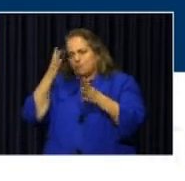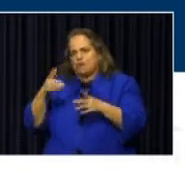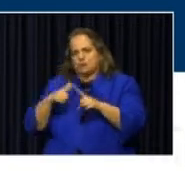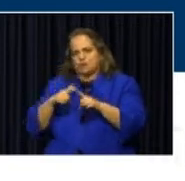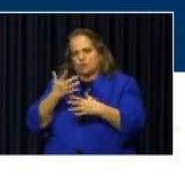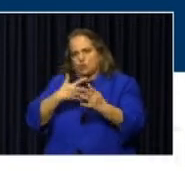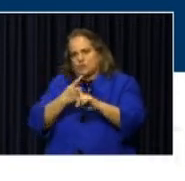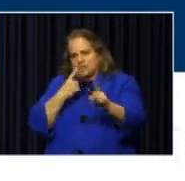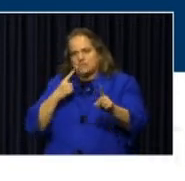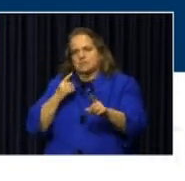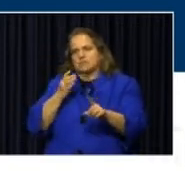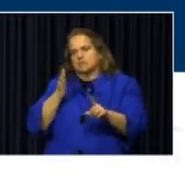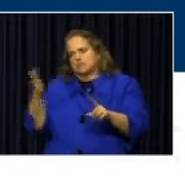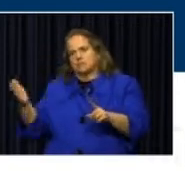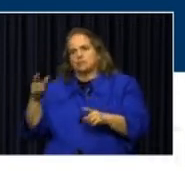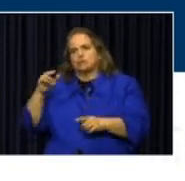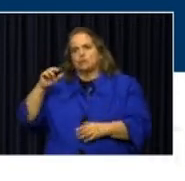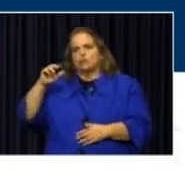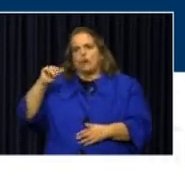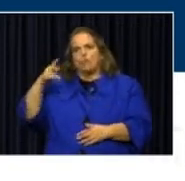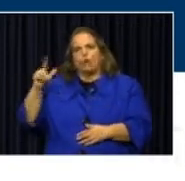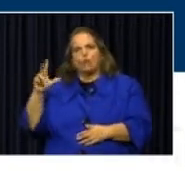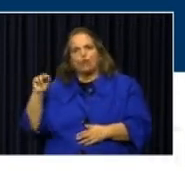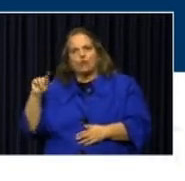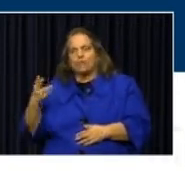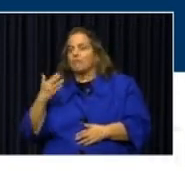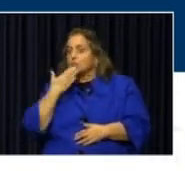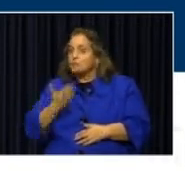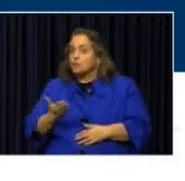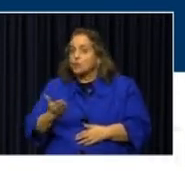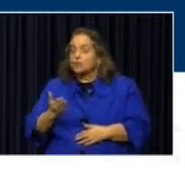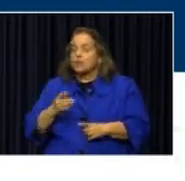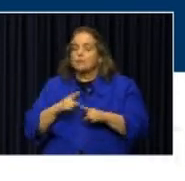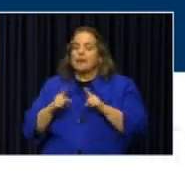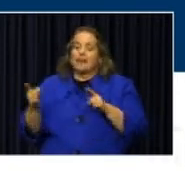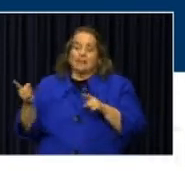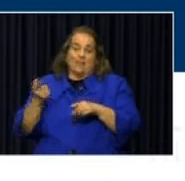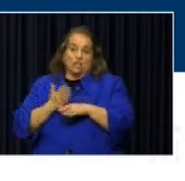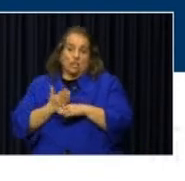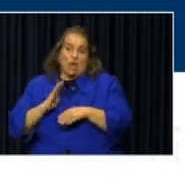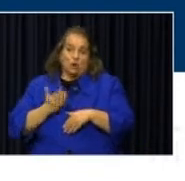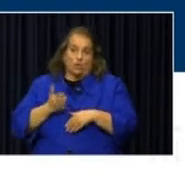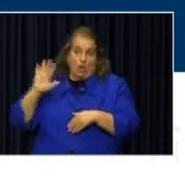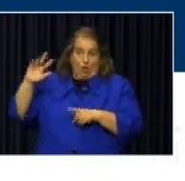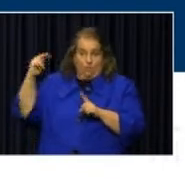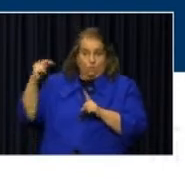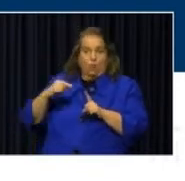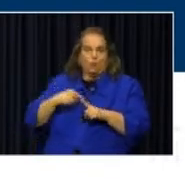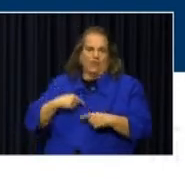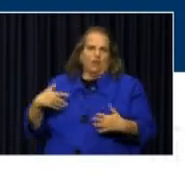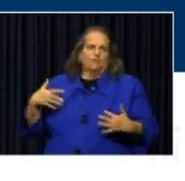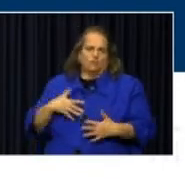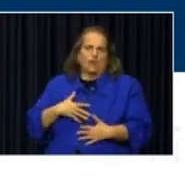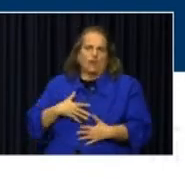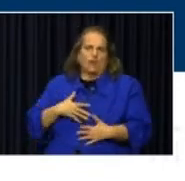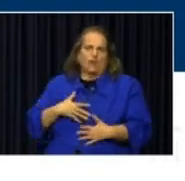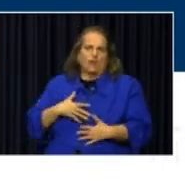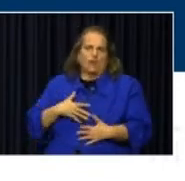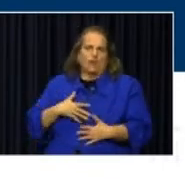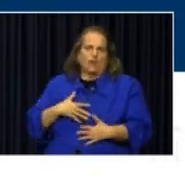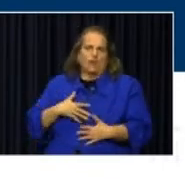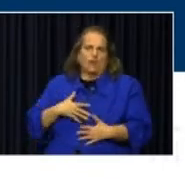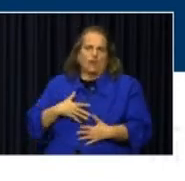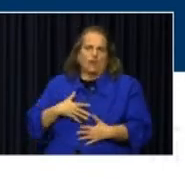But as we share our modeling, I think we it's fair to say that we think the danger is greater than this.